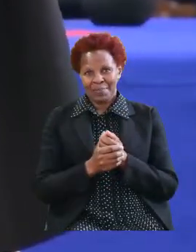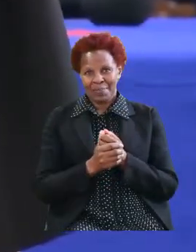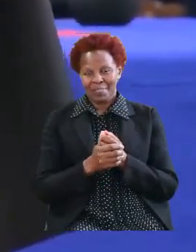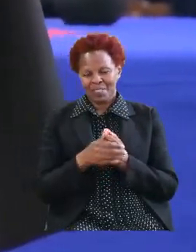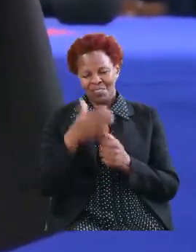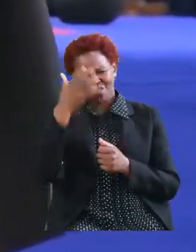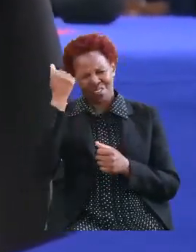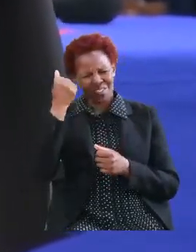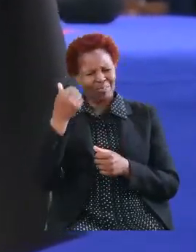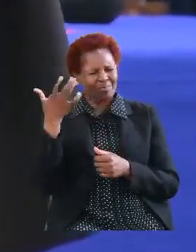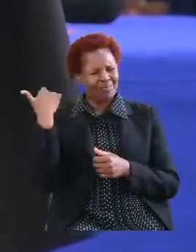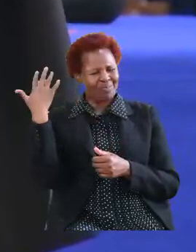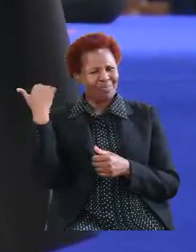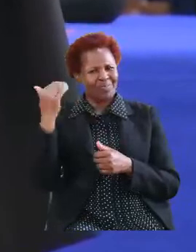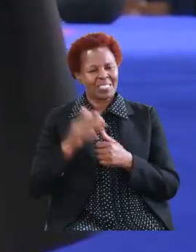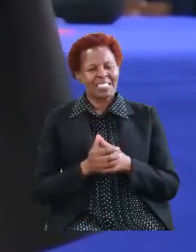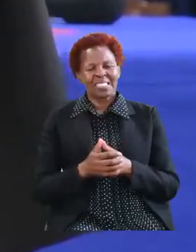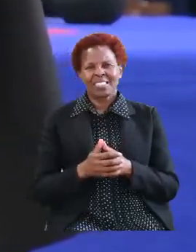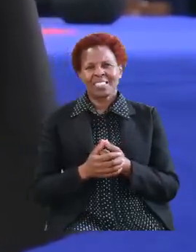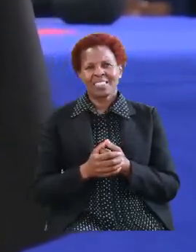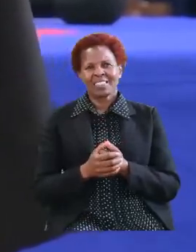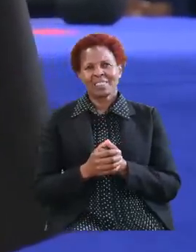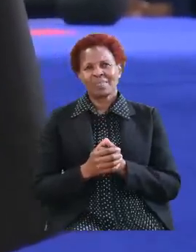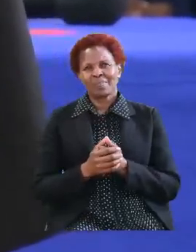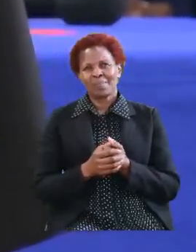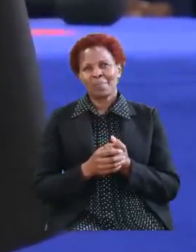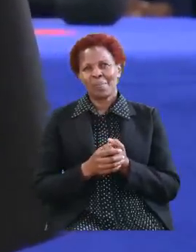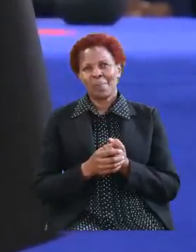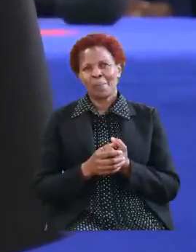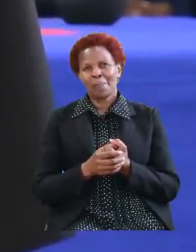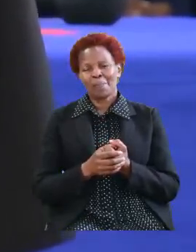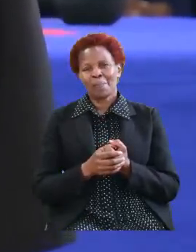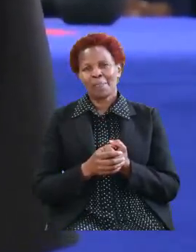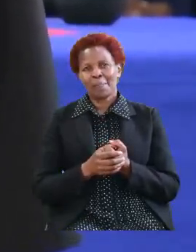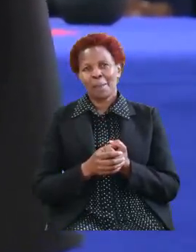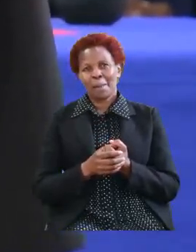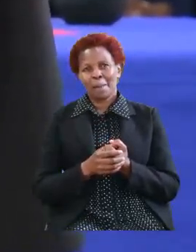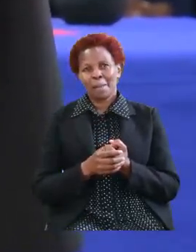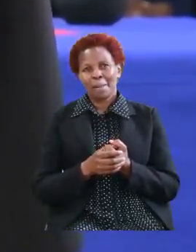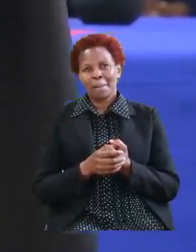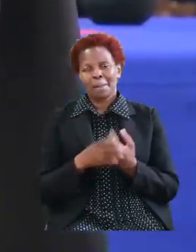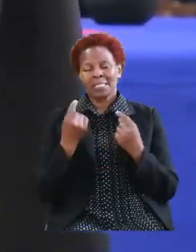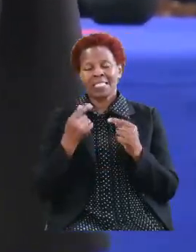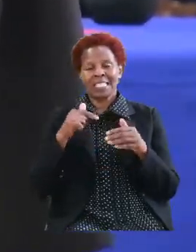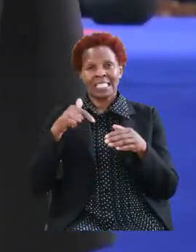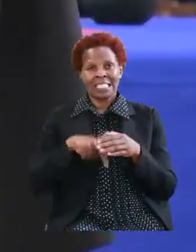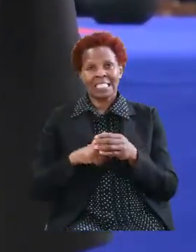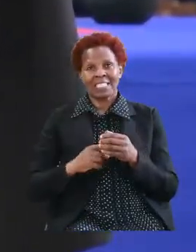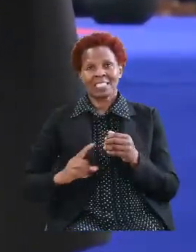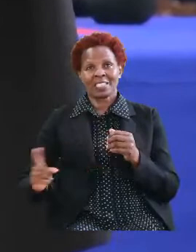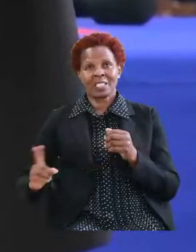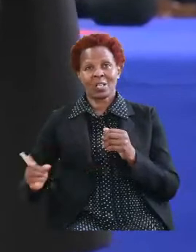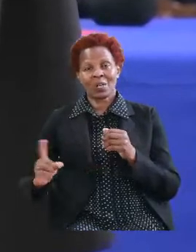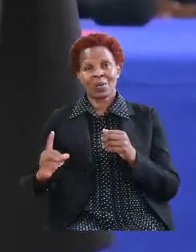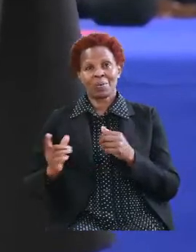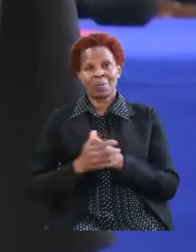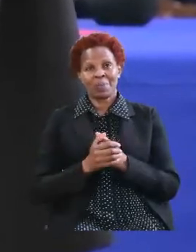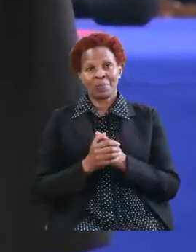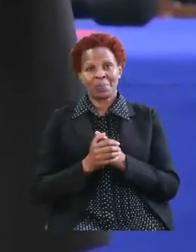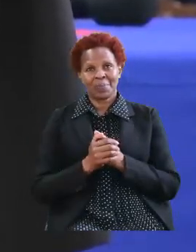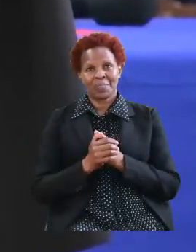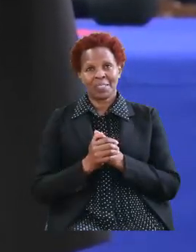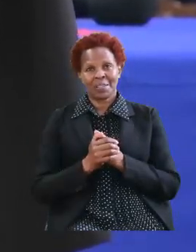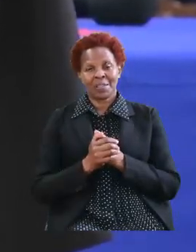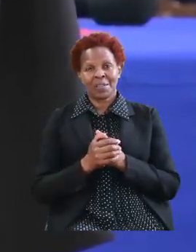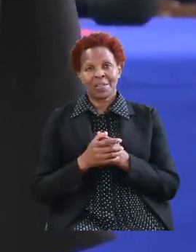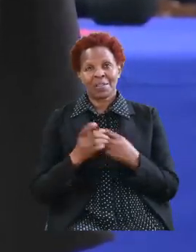nimesahau jina juu sijakuwa huko for long time. Mm-hmm. Are you here in Nairobi now? Yeah, hata nilijaribu kuingia kwa